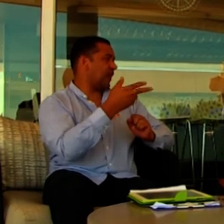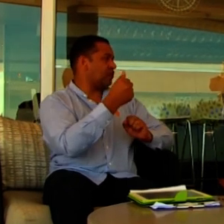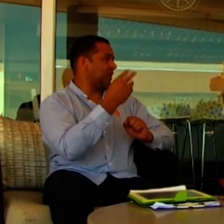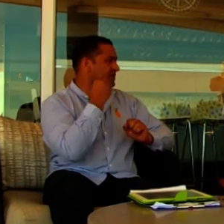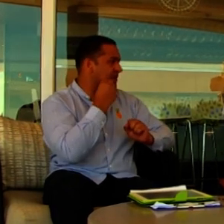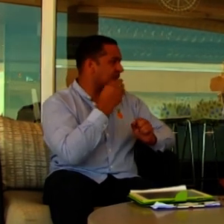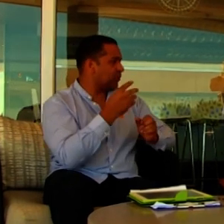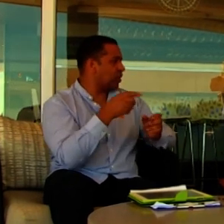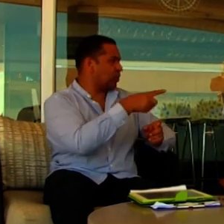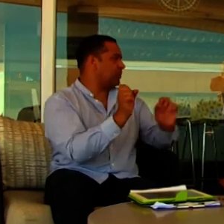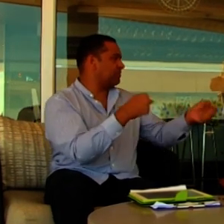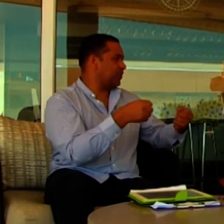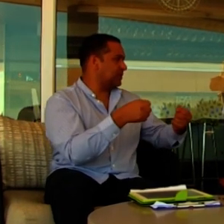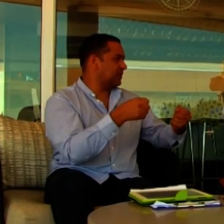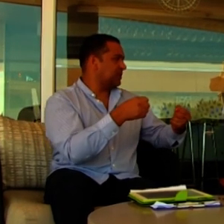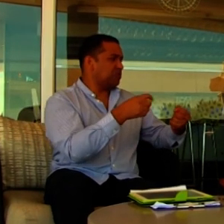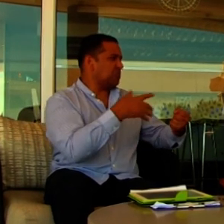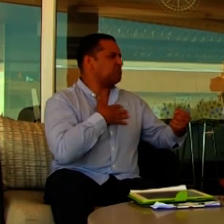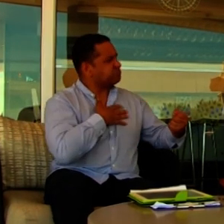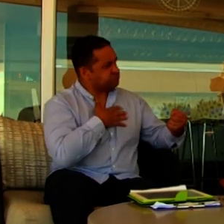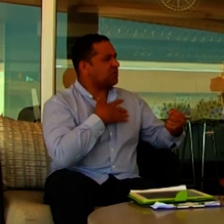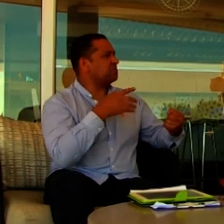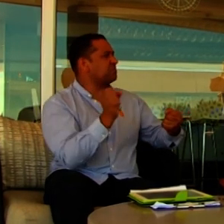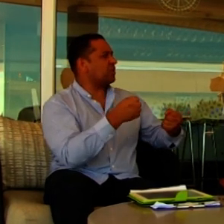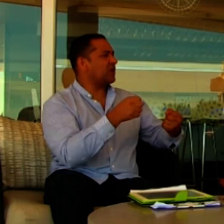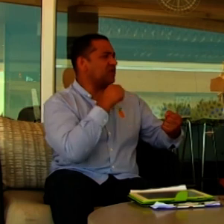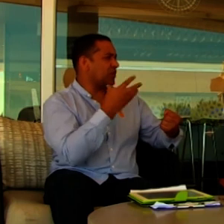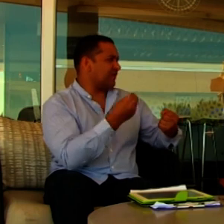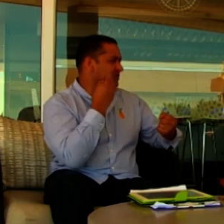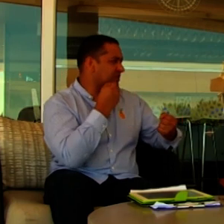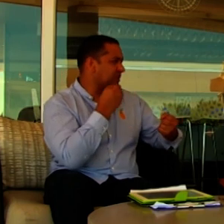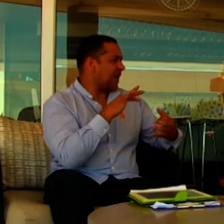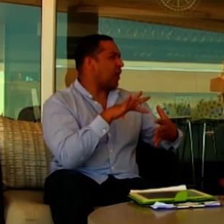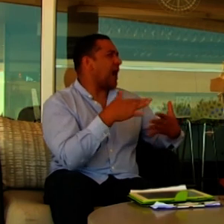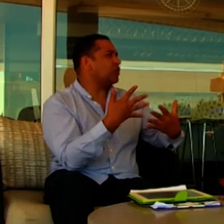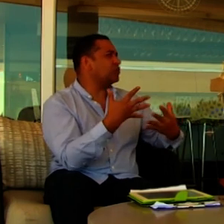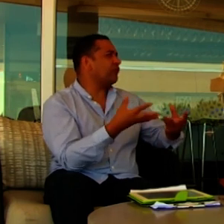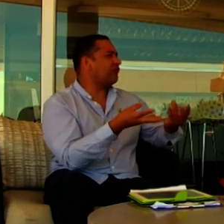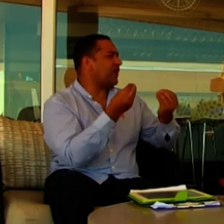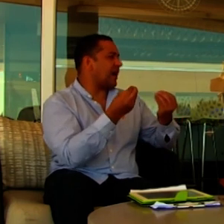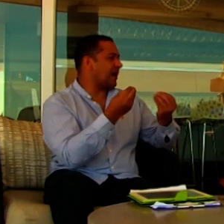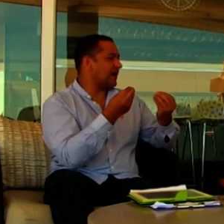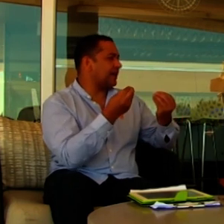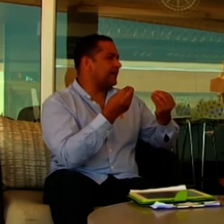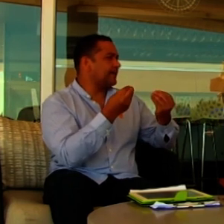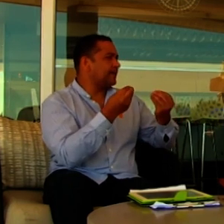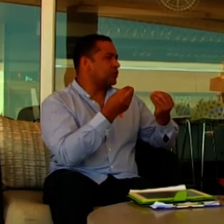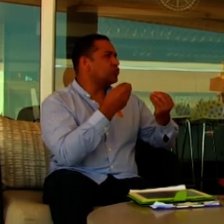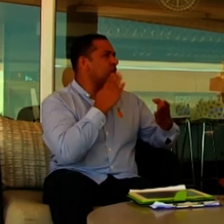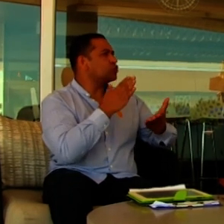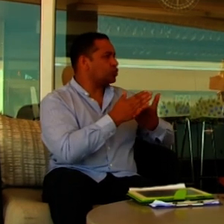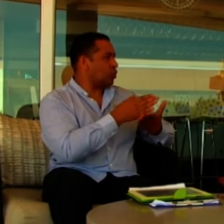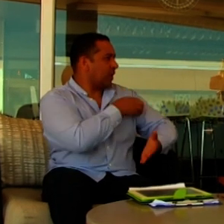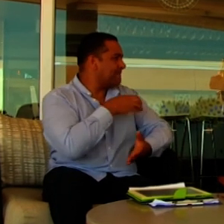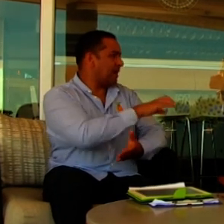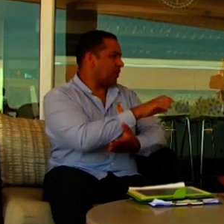Did you need skilled people? How did you start the process and how did you feel of employing Deaf? So, how did you